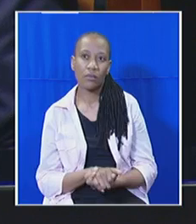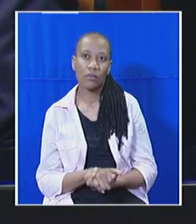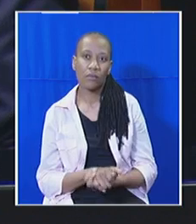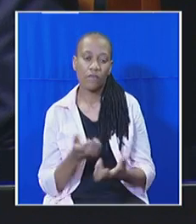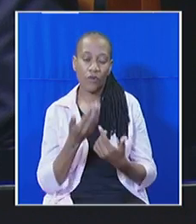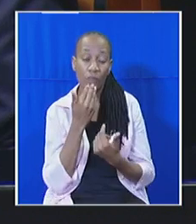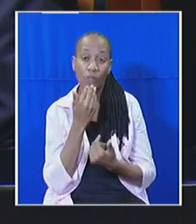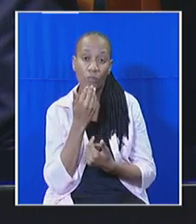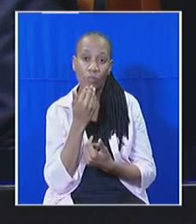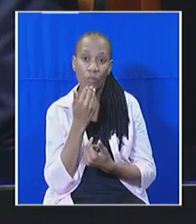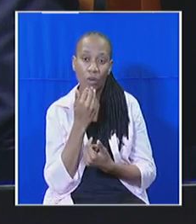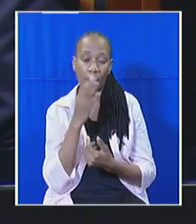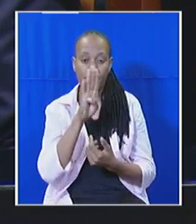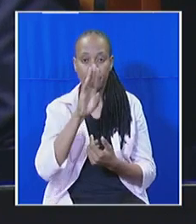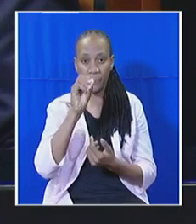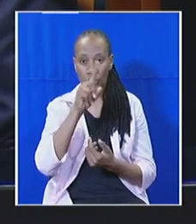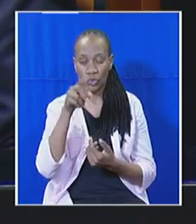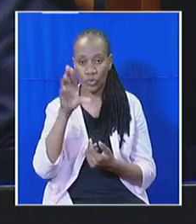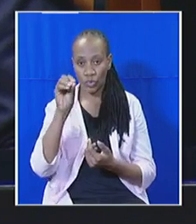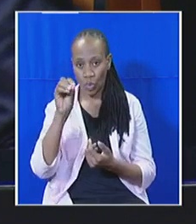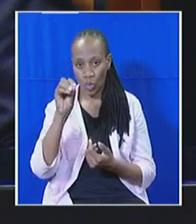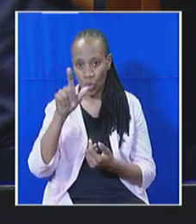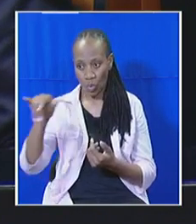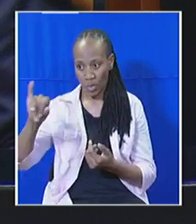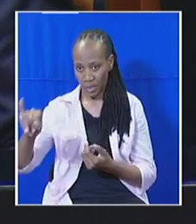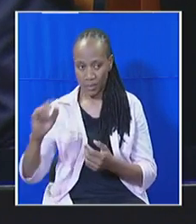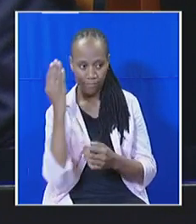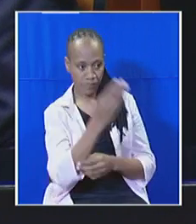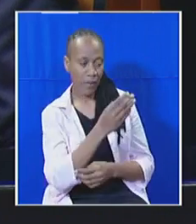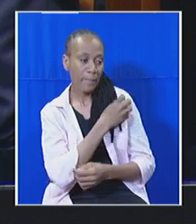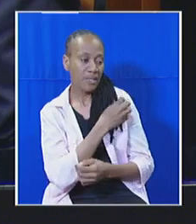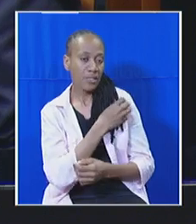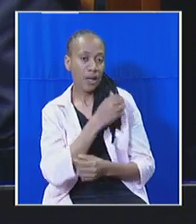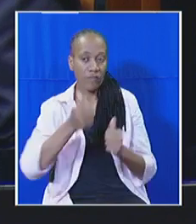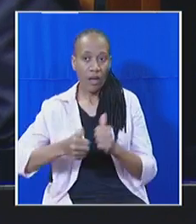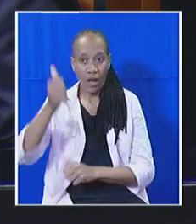asked by Honorable Bozoli to the Minister of Higher Education and Training. Honorable Minister.